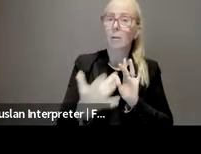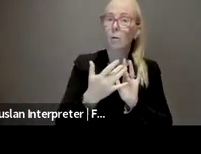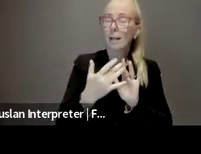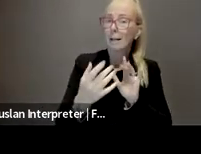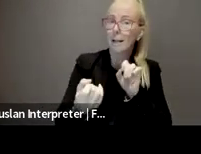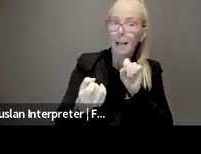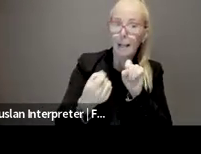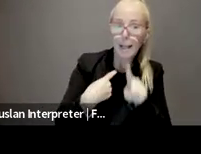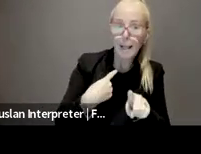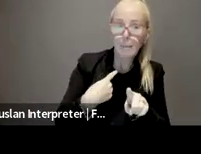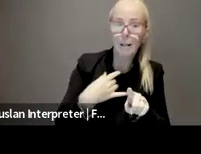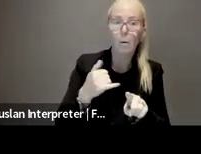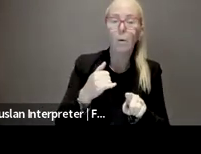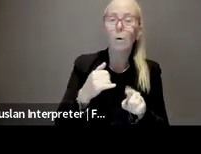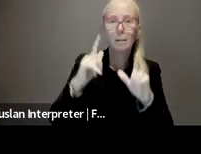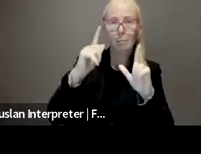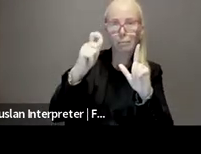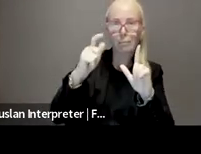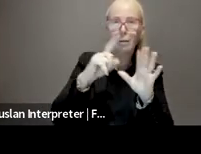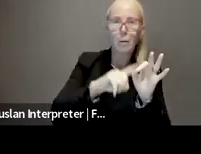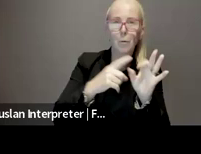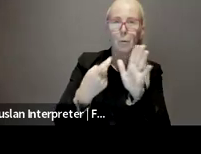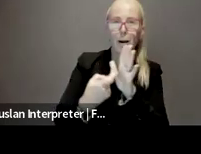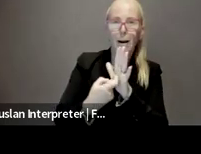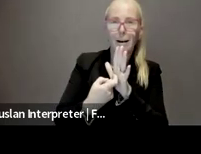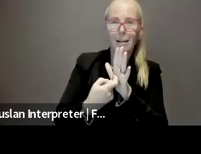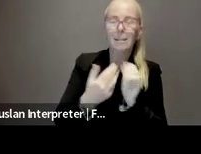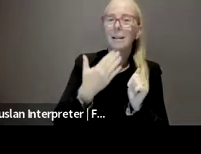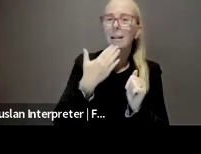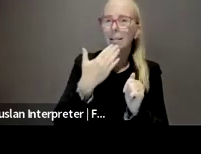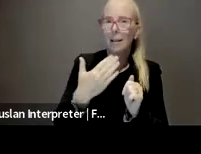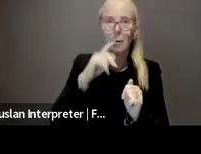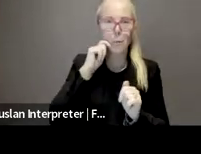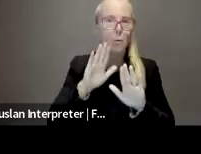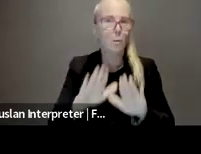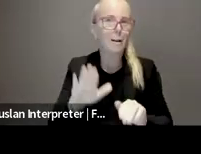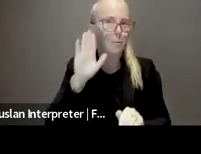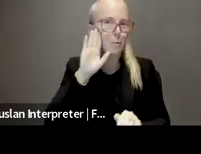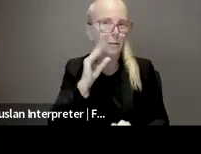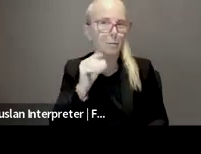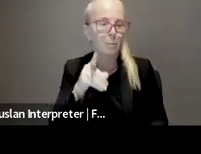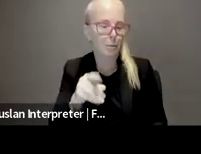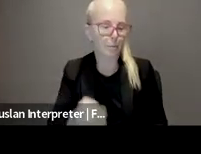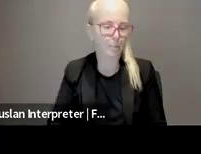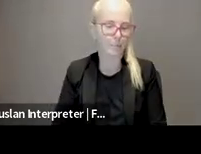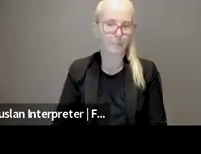QR code. Thank you for your attention. We will be waiting for your message.